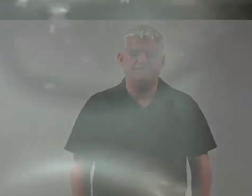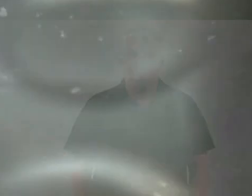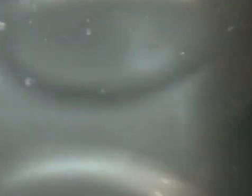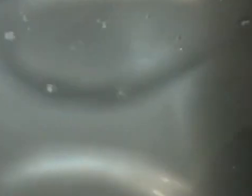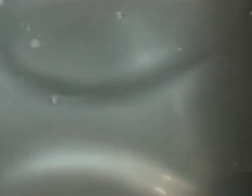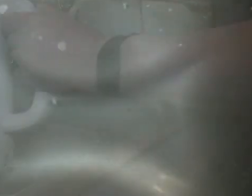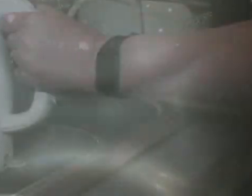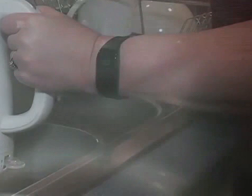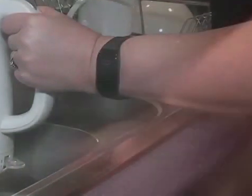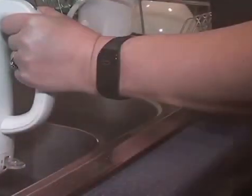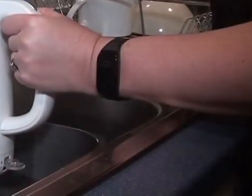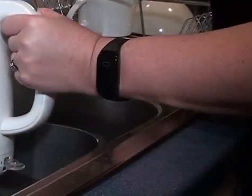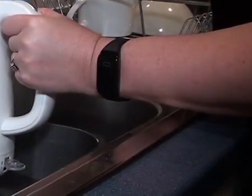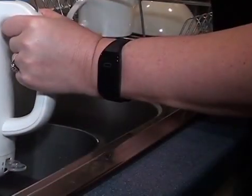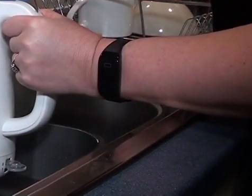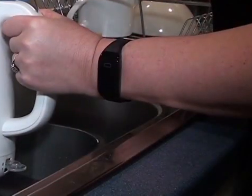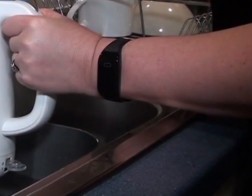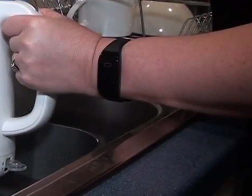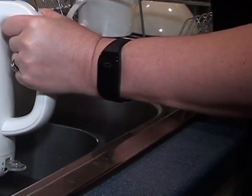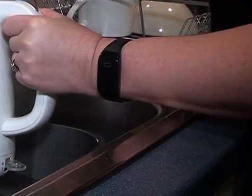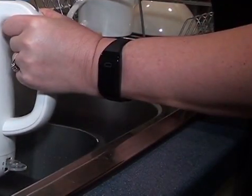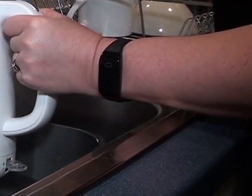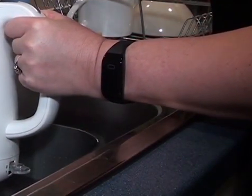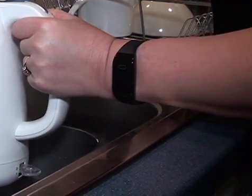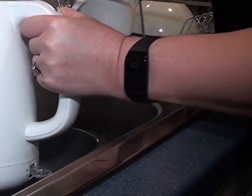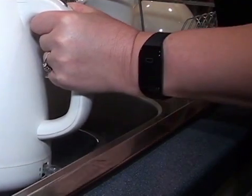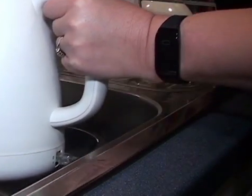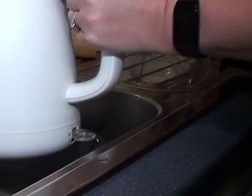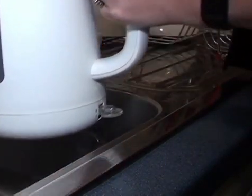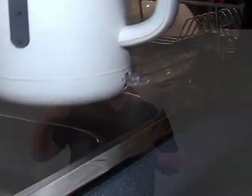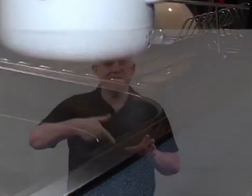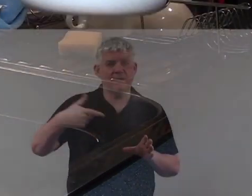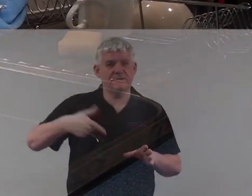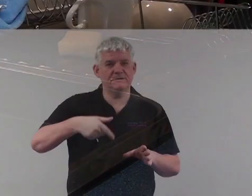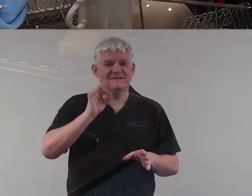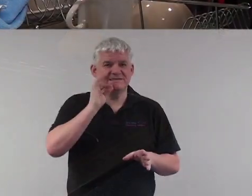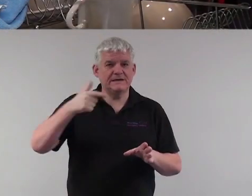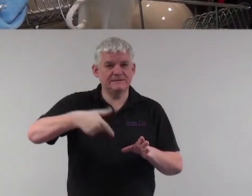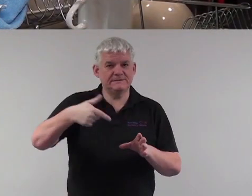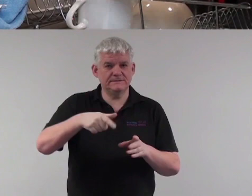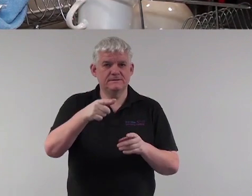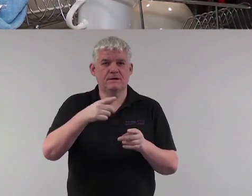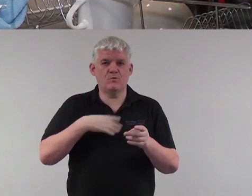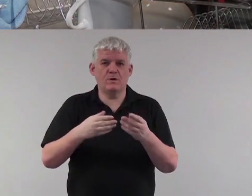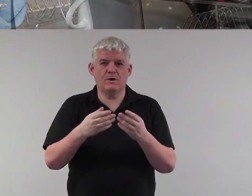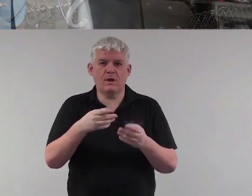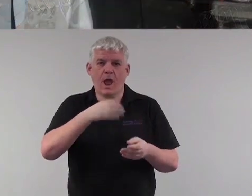An electric kettle is being filled with water from the kitchen tap. Don't overfill your kettle.